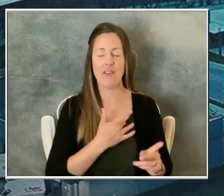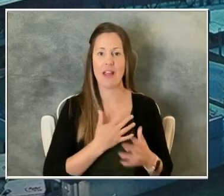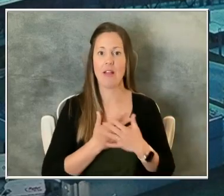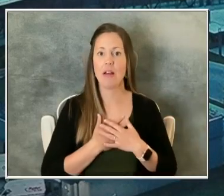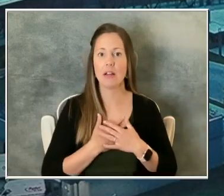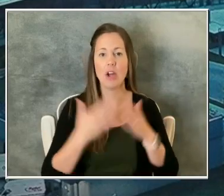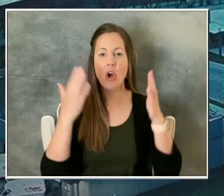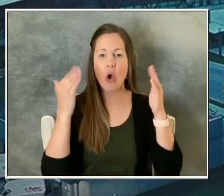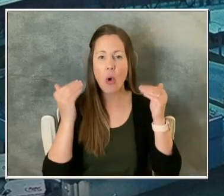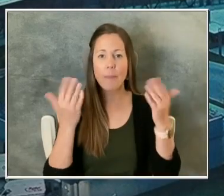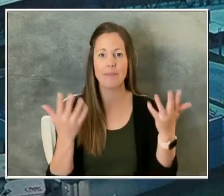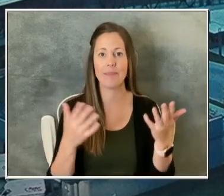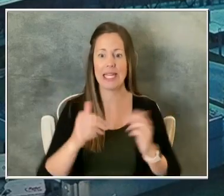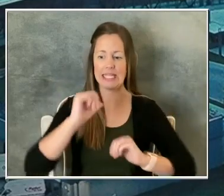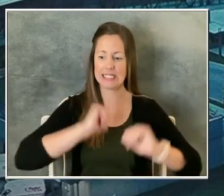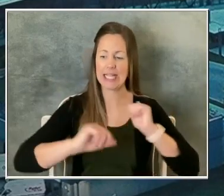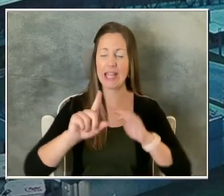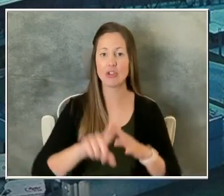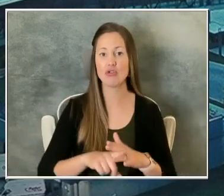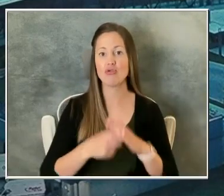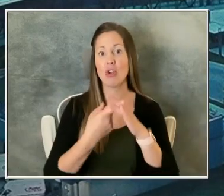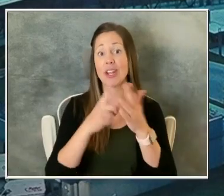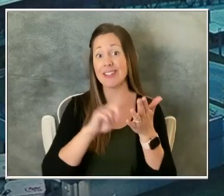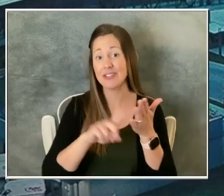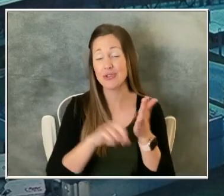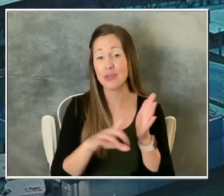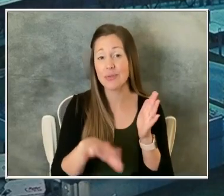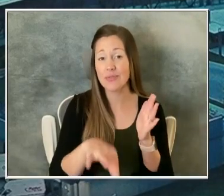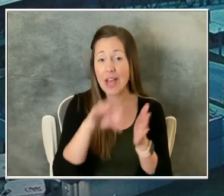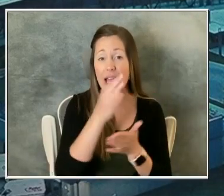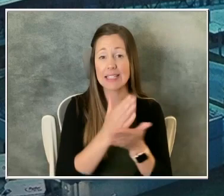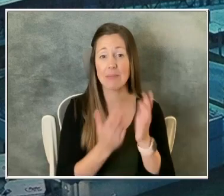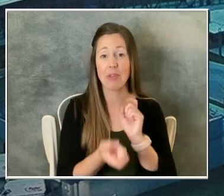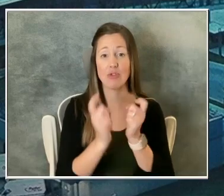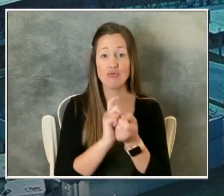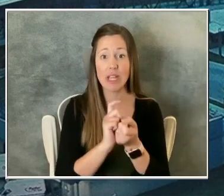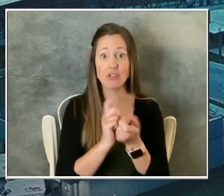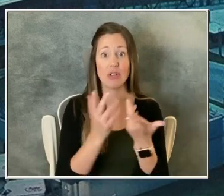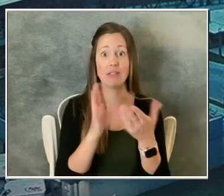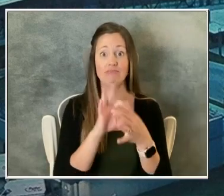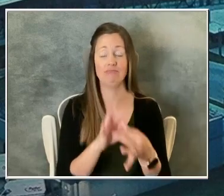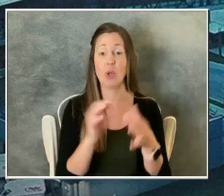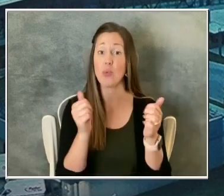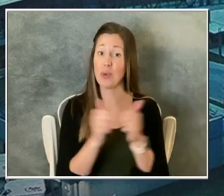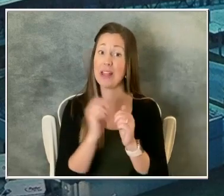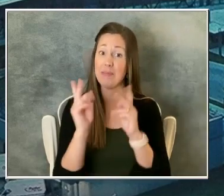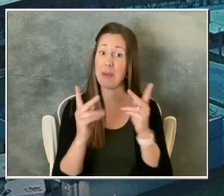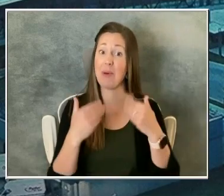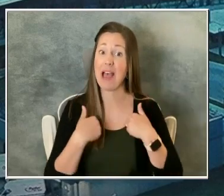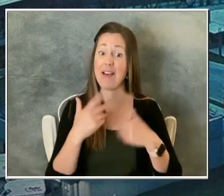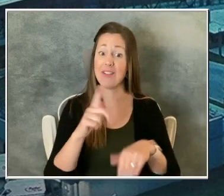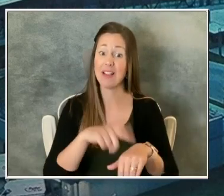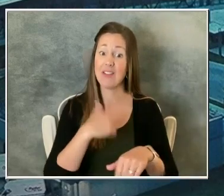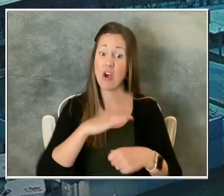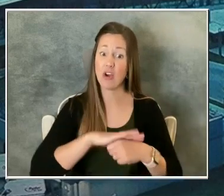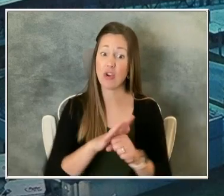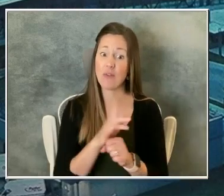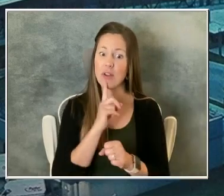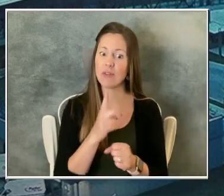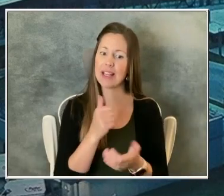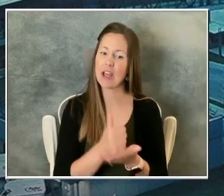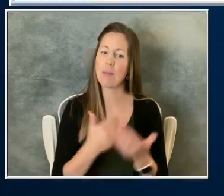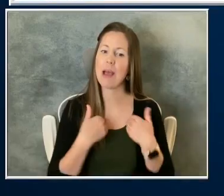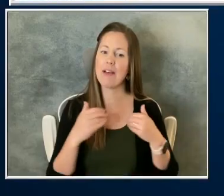begun to find some of the changes associated in those who have long COVID, because that gives us the ability to begin to develop